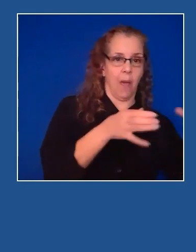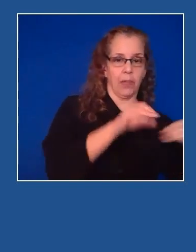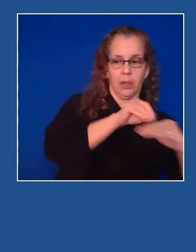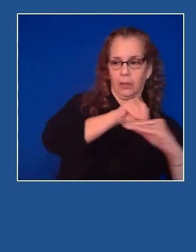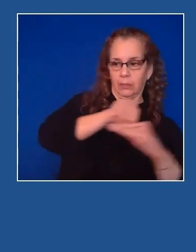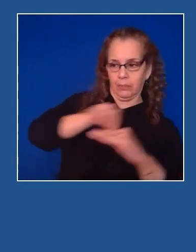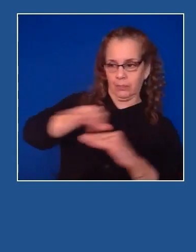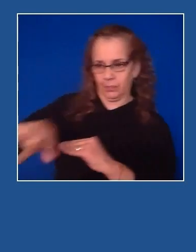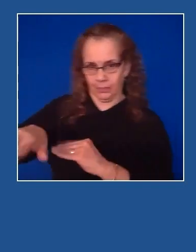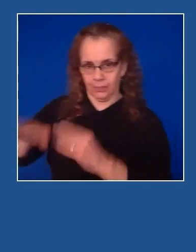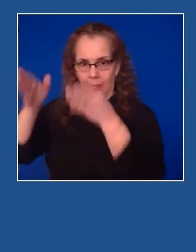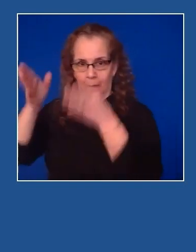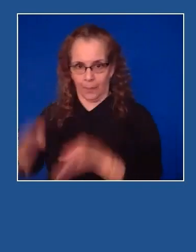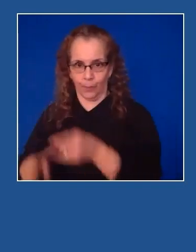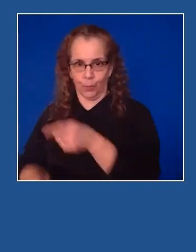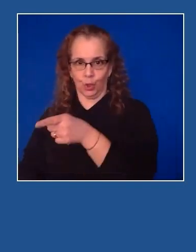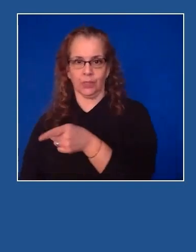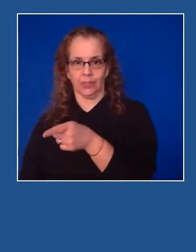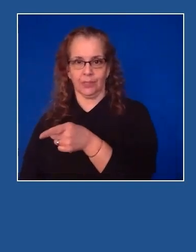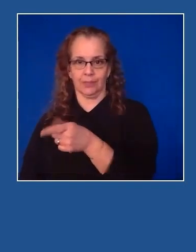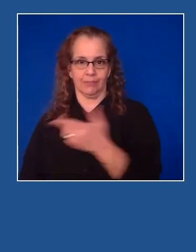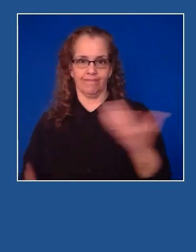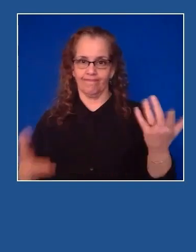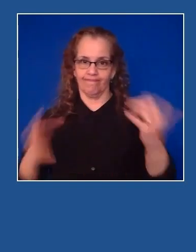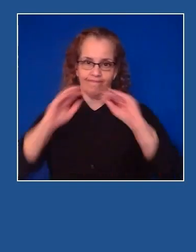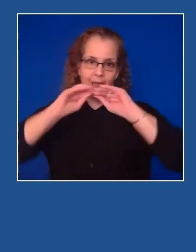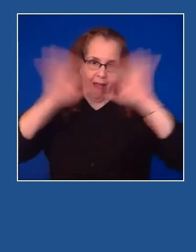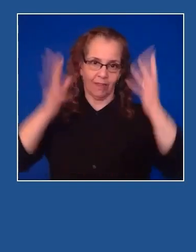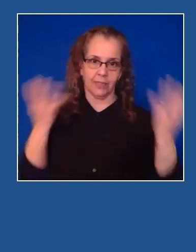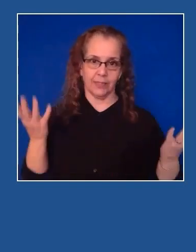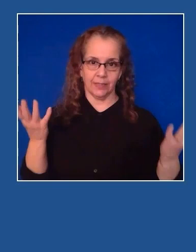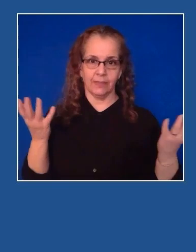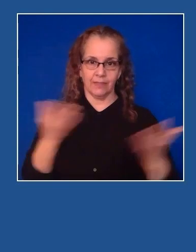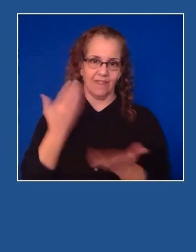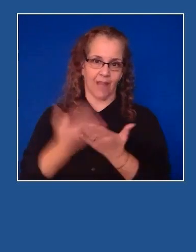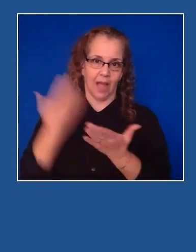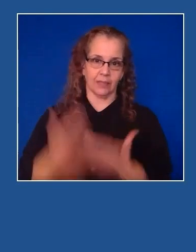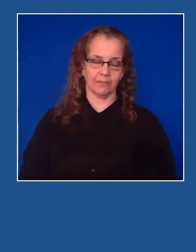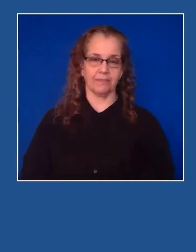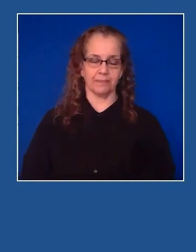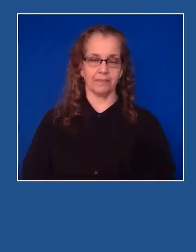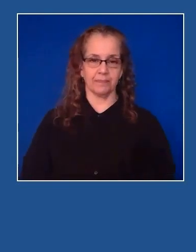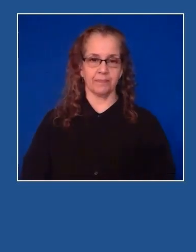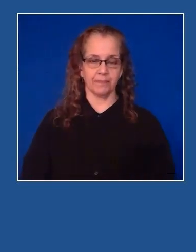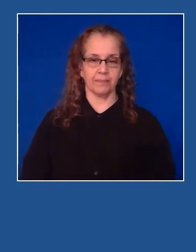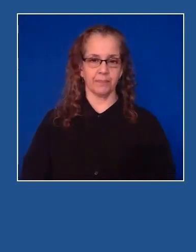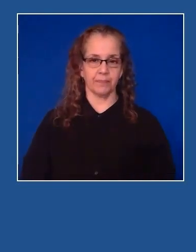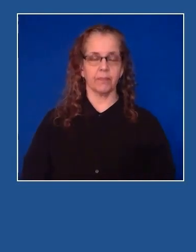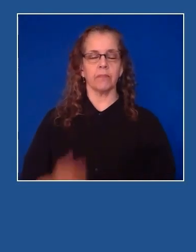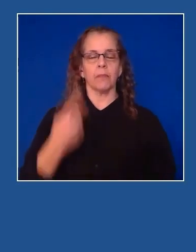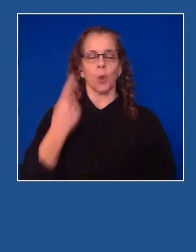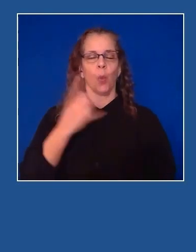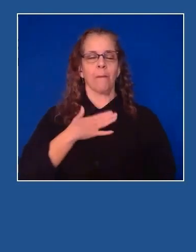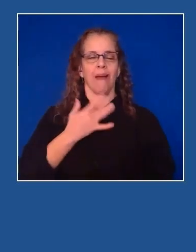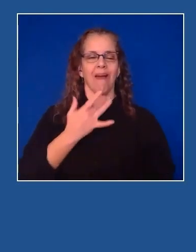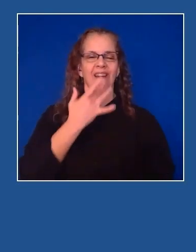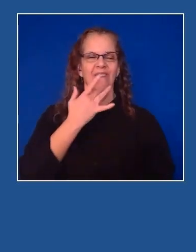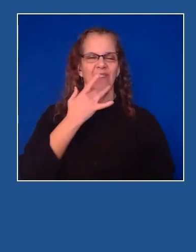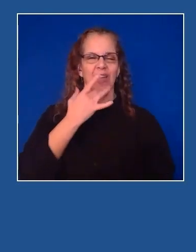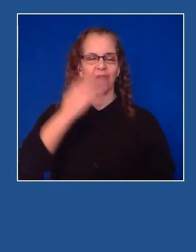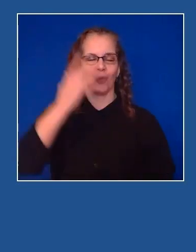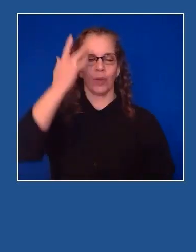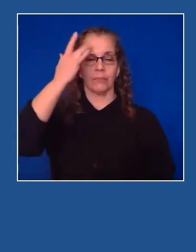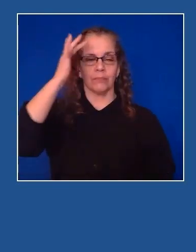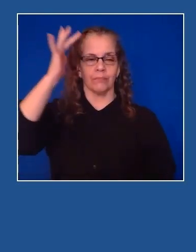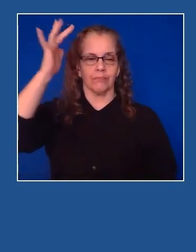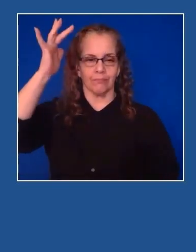self-harming people. There's no way around that. Now, to paraphrase one of my favorite sages and